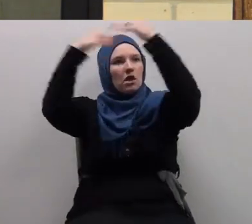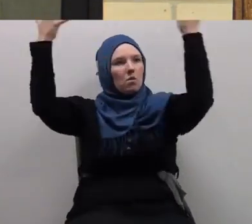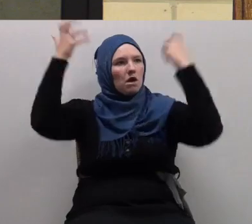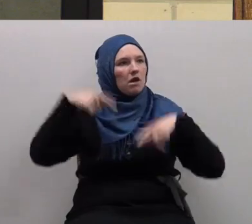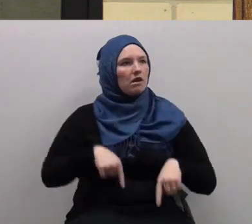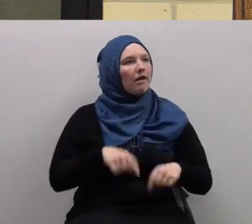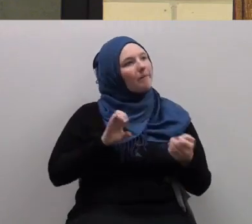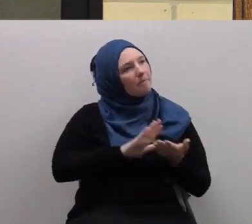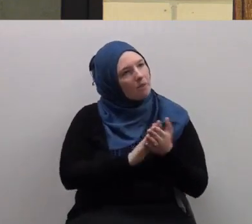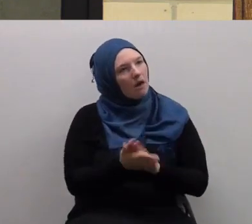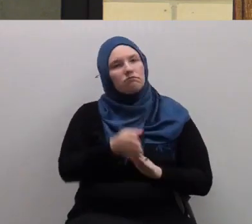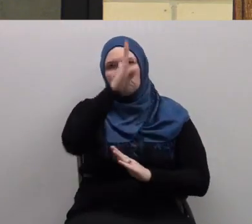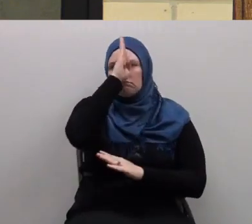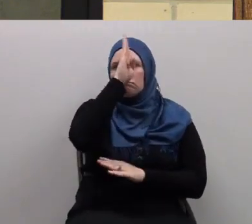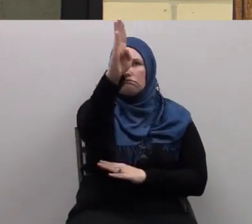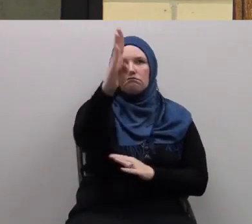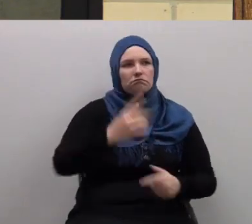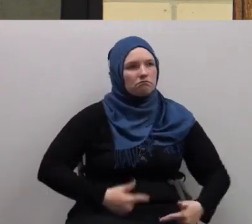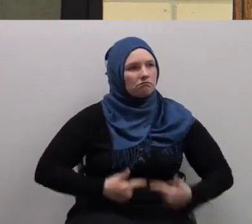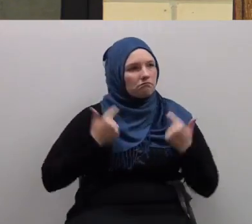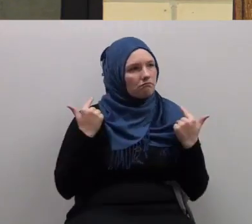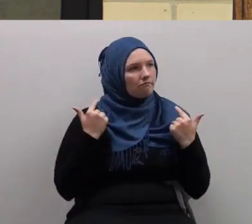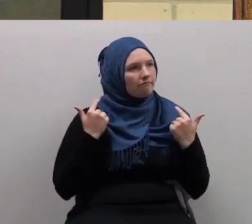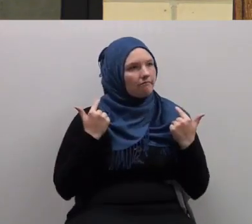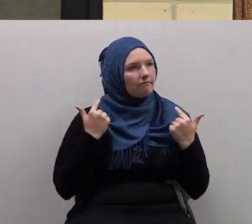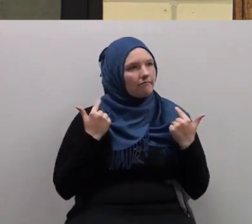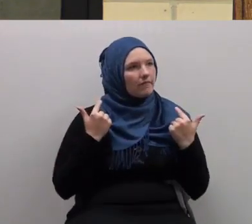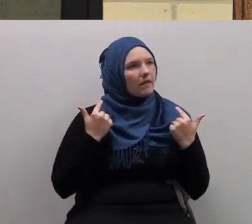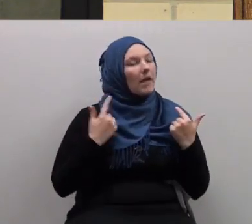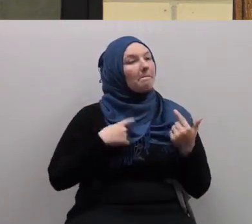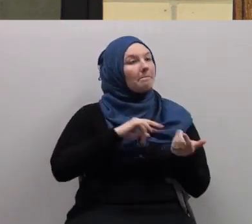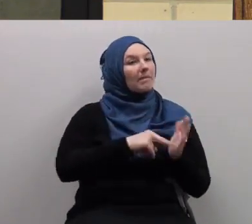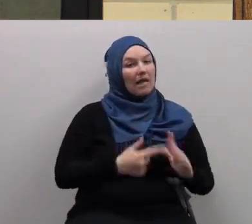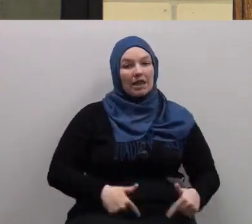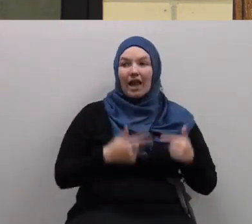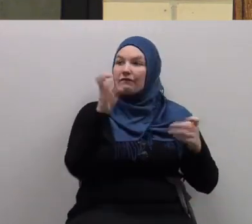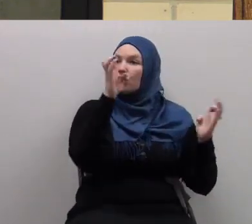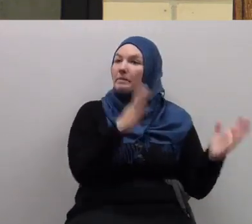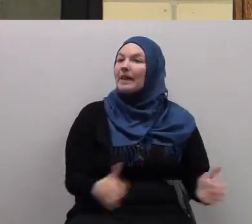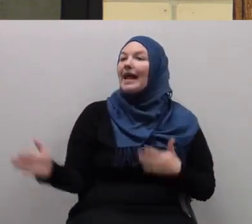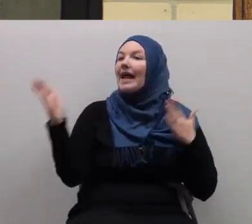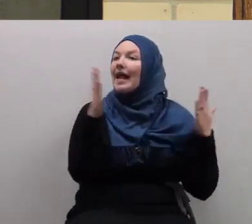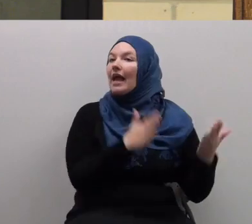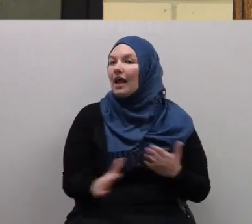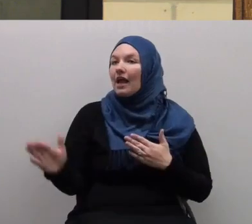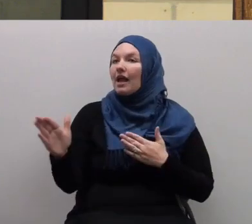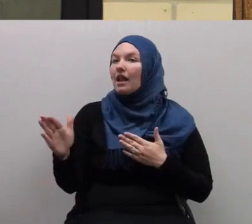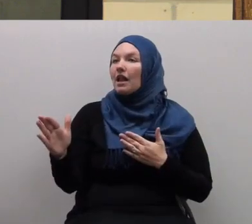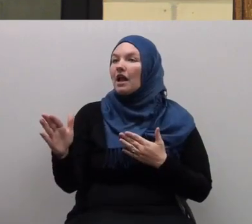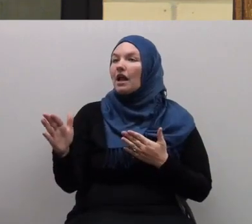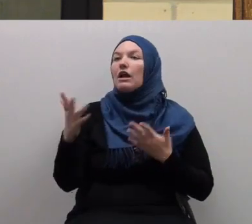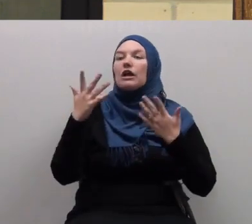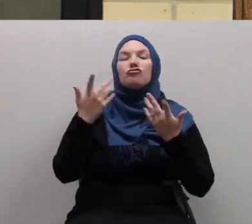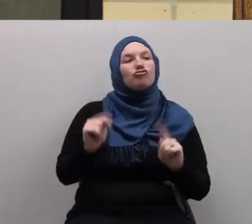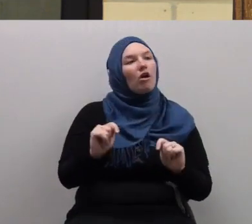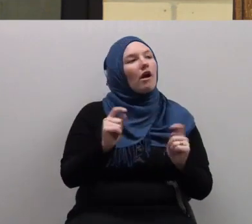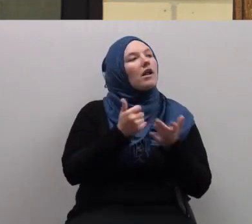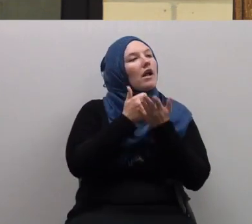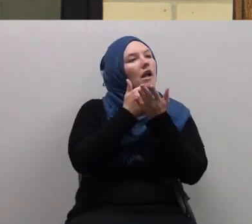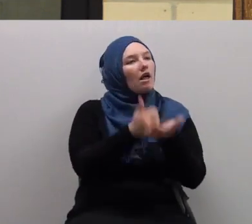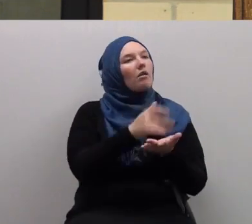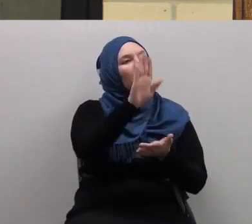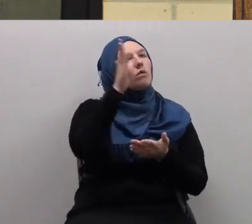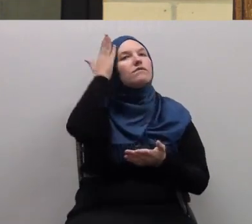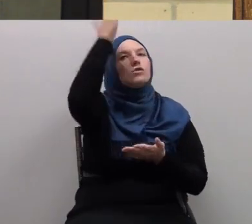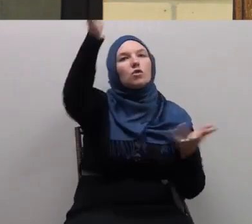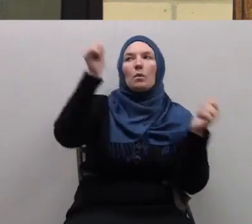life, meaning a life in which you plan and craft your destiny with Allah subhanahu wa